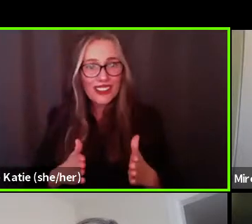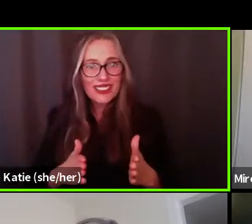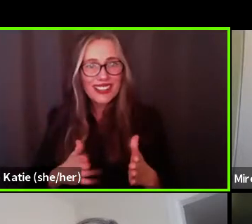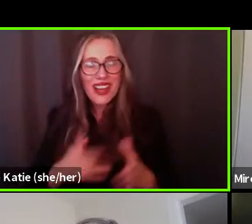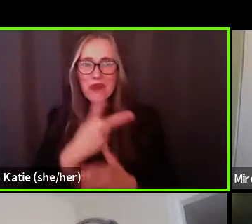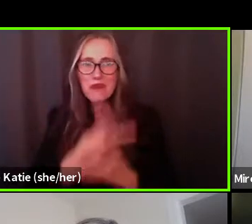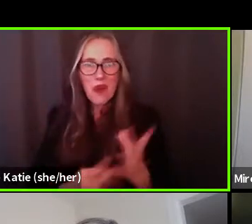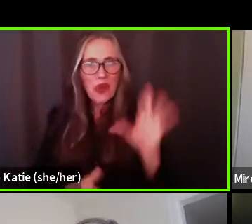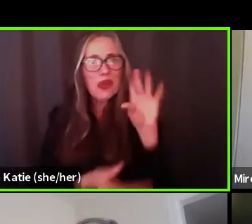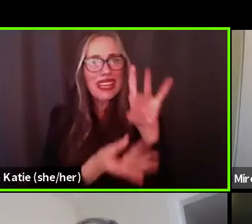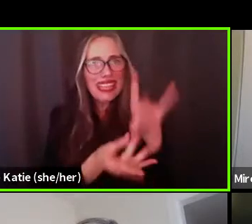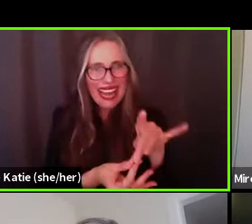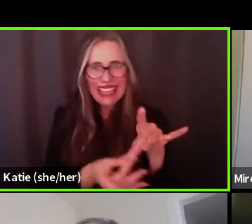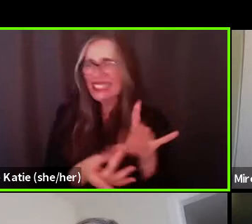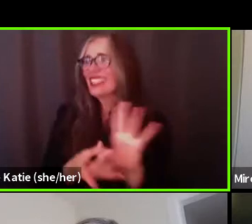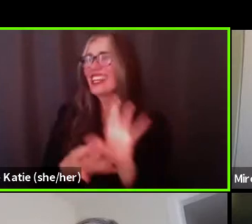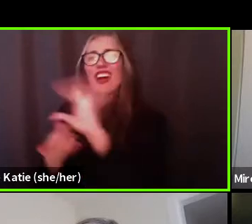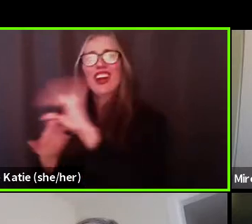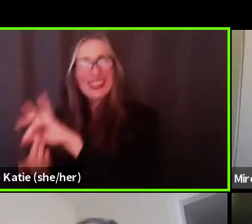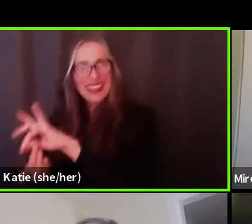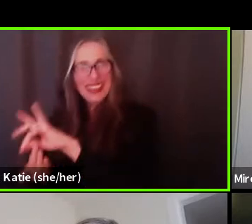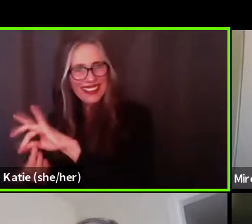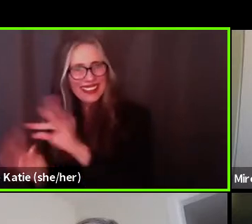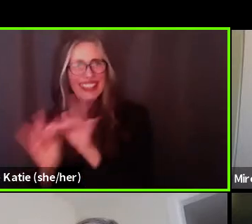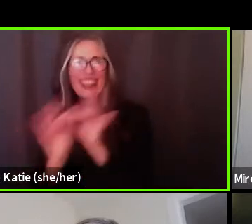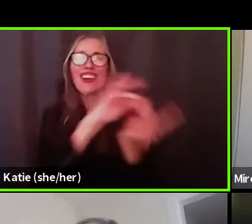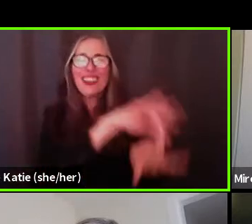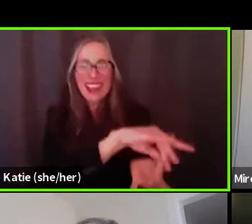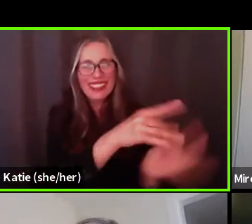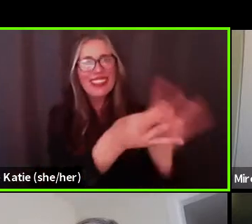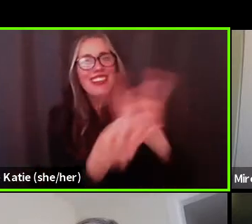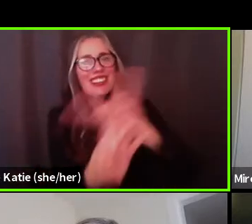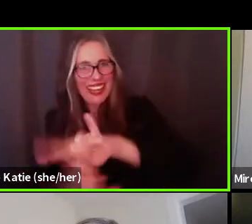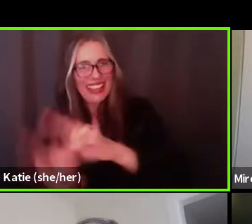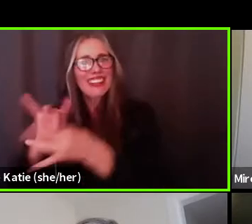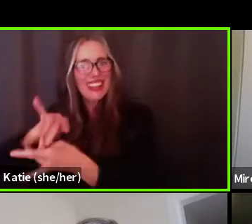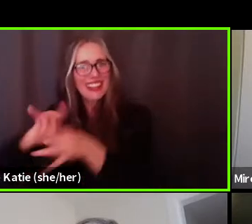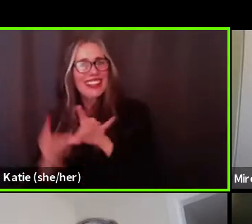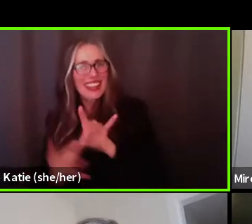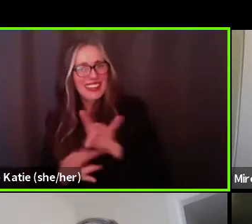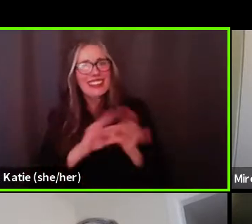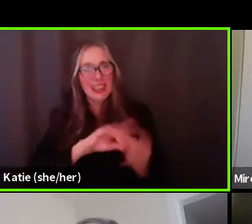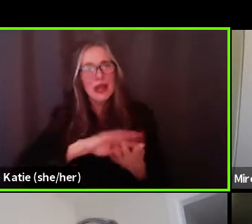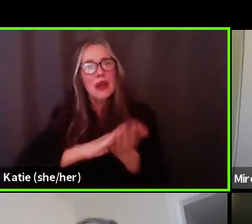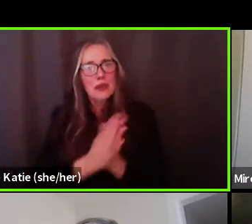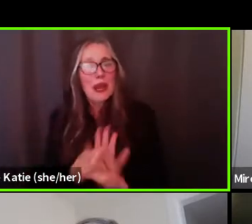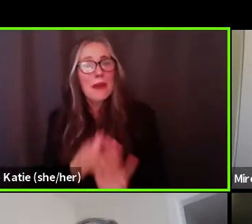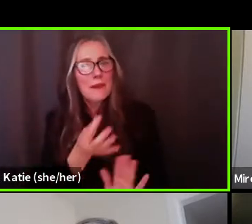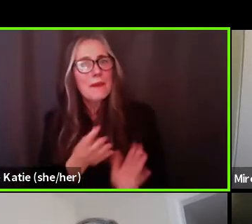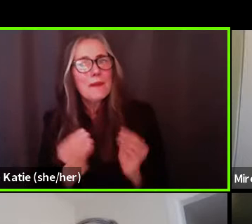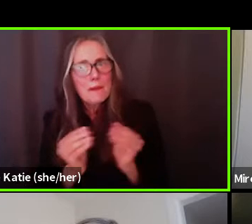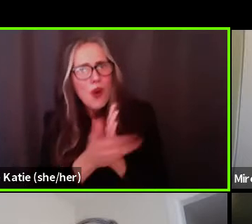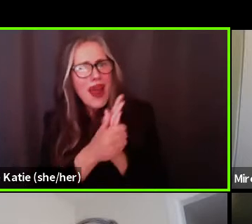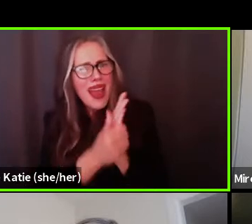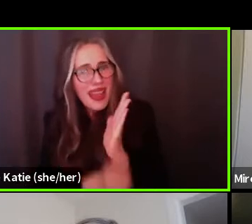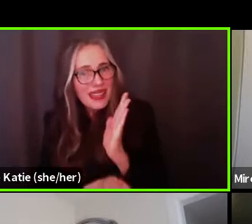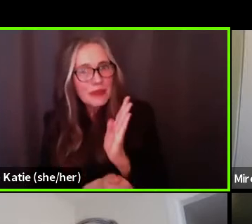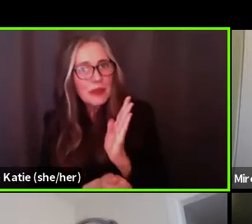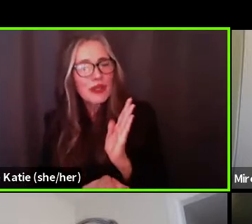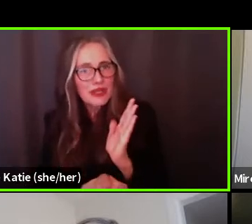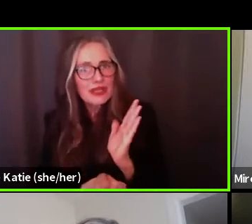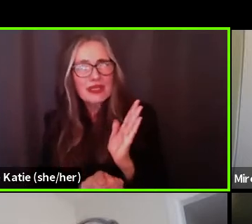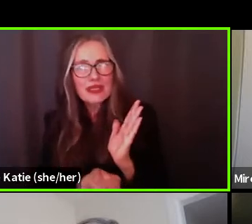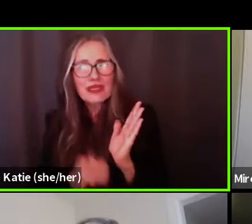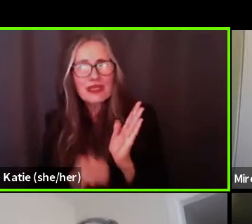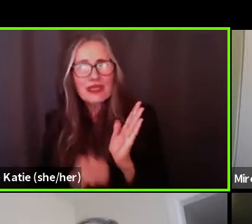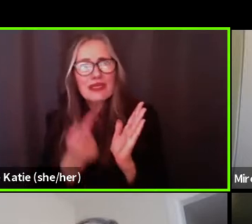us to um to you know just become i guess sort of experts on a certain level um within the context of our